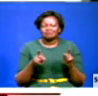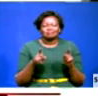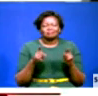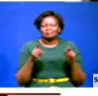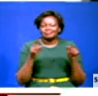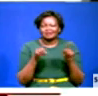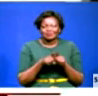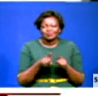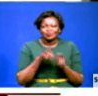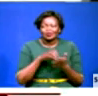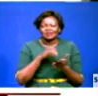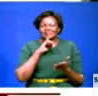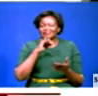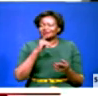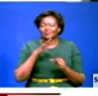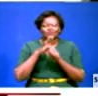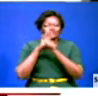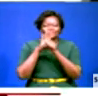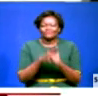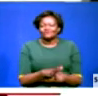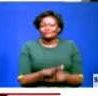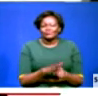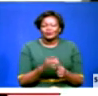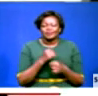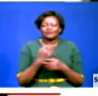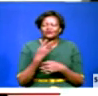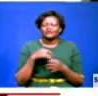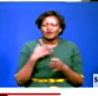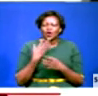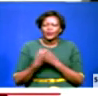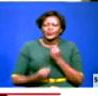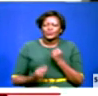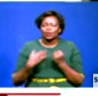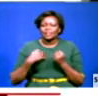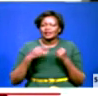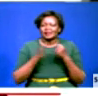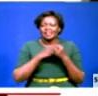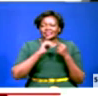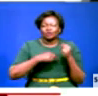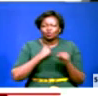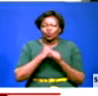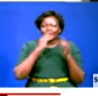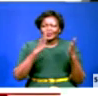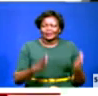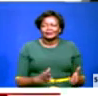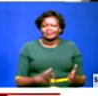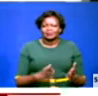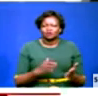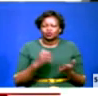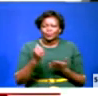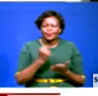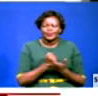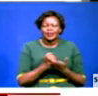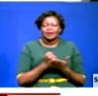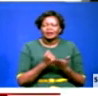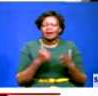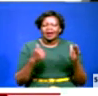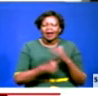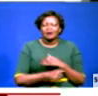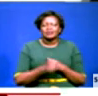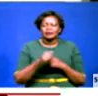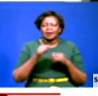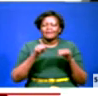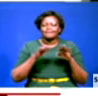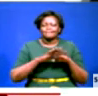is discriminatory and demoralizing. They want the 9,000 workers to be absorbed under permanent and pensionable terms